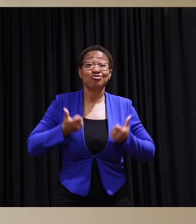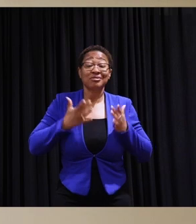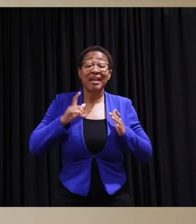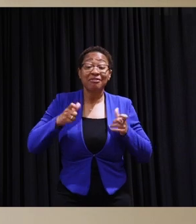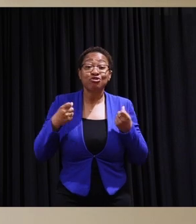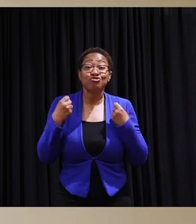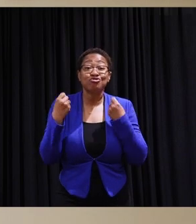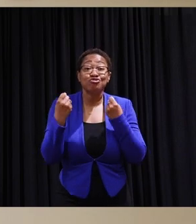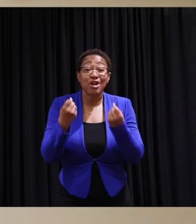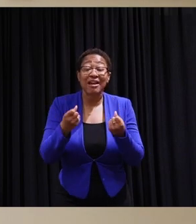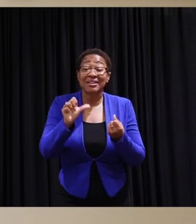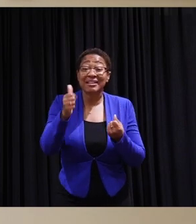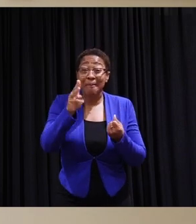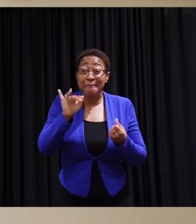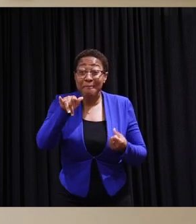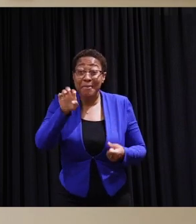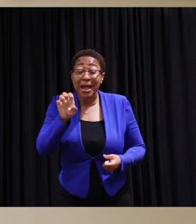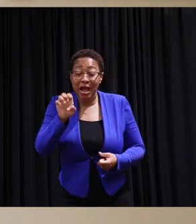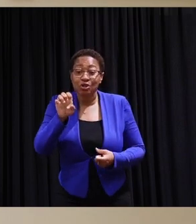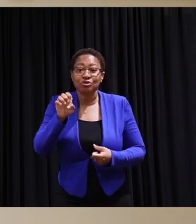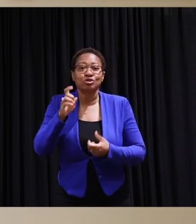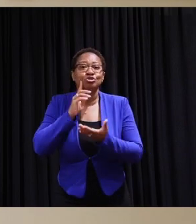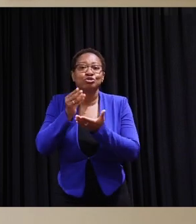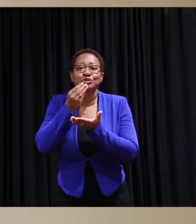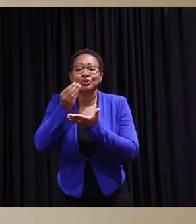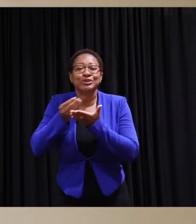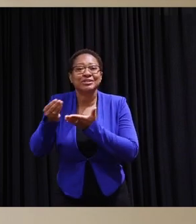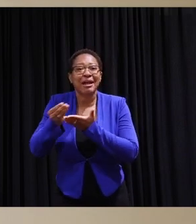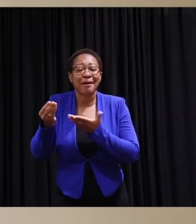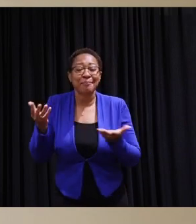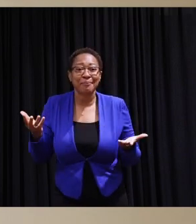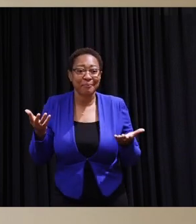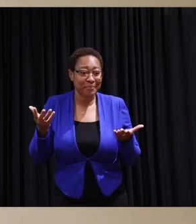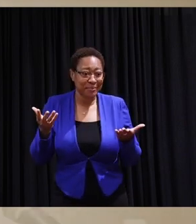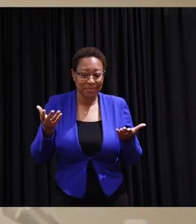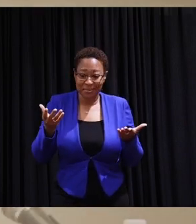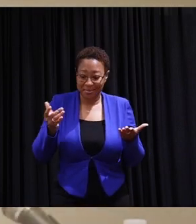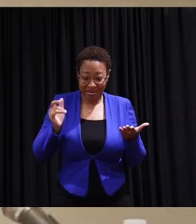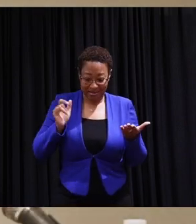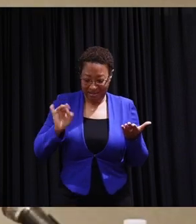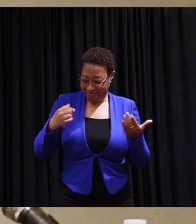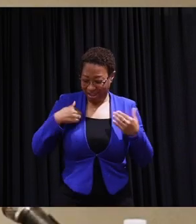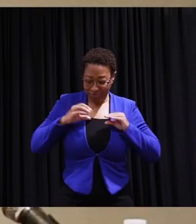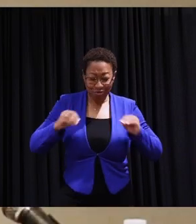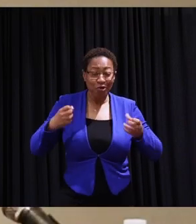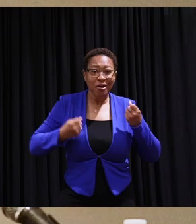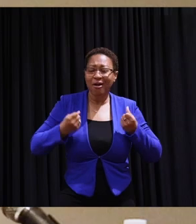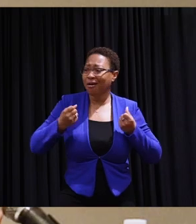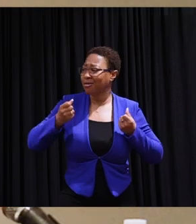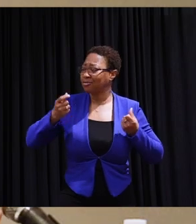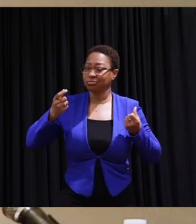drive 10 miles to get groceries. And if you don't have a car,